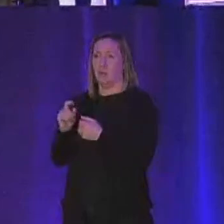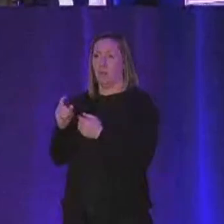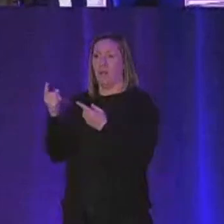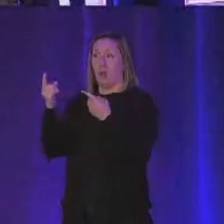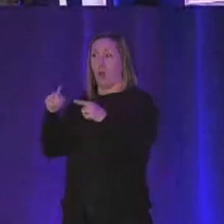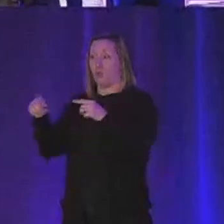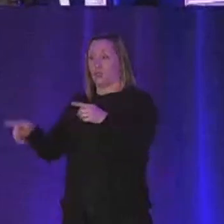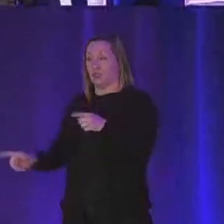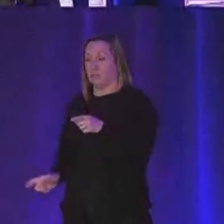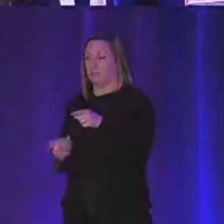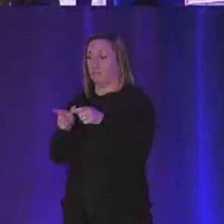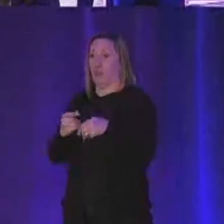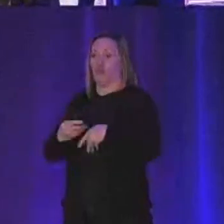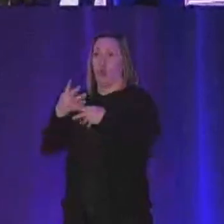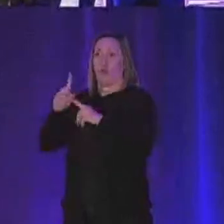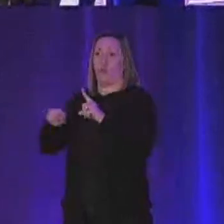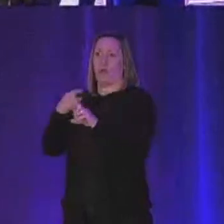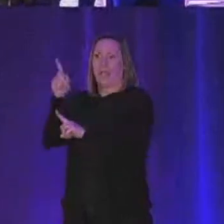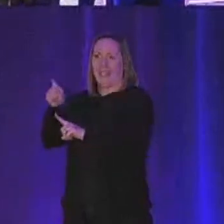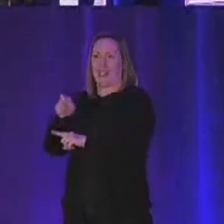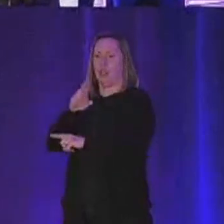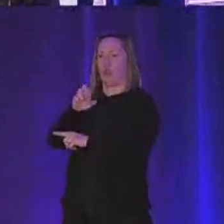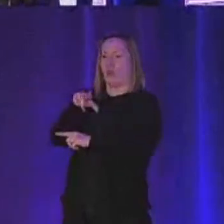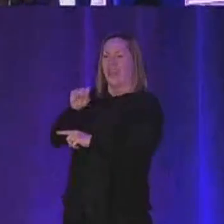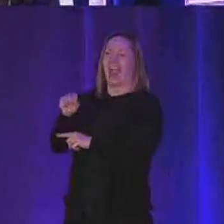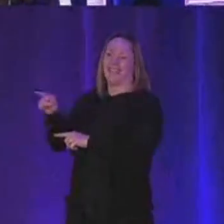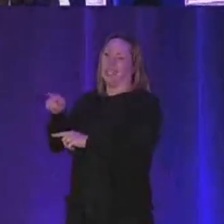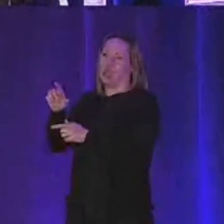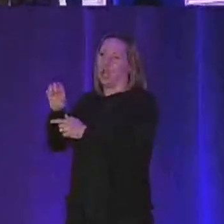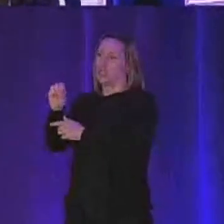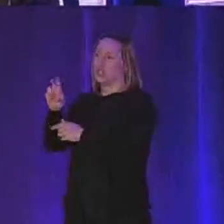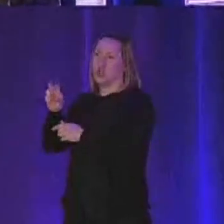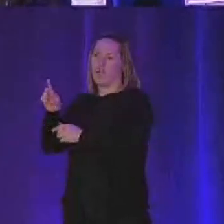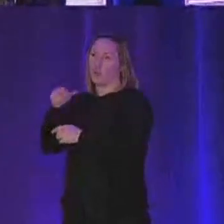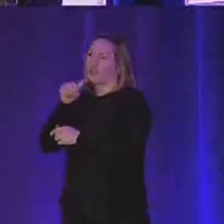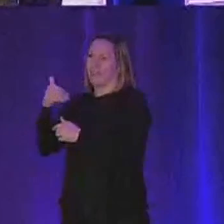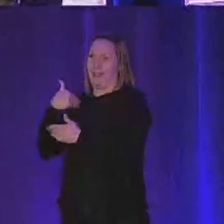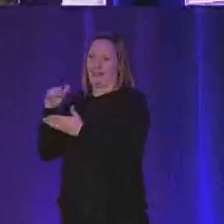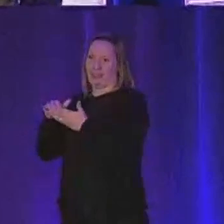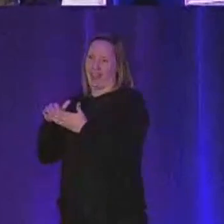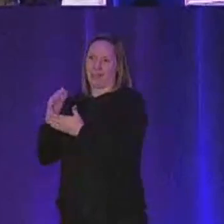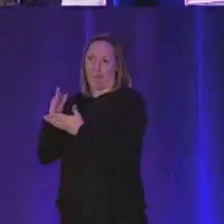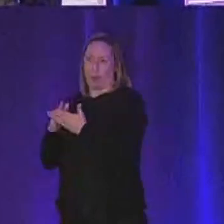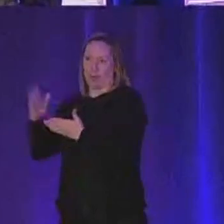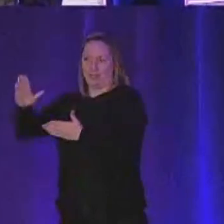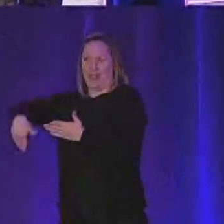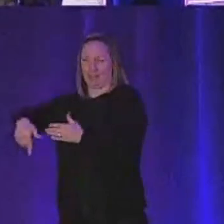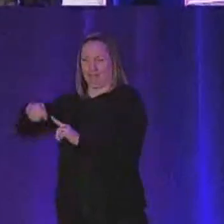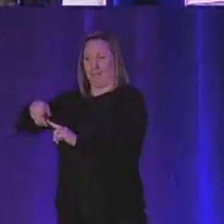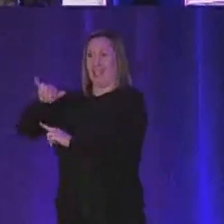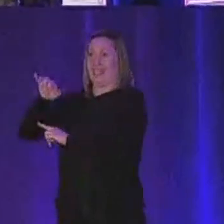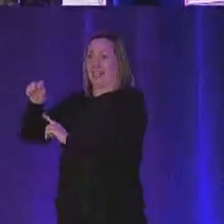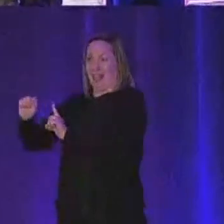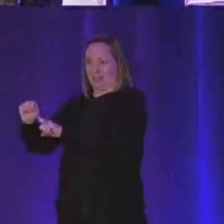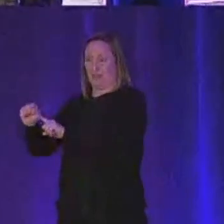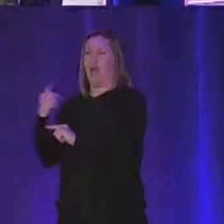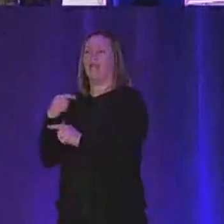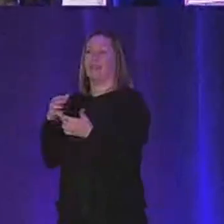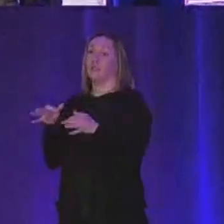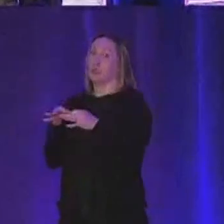it. React Server Components doesn't have this yet being the keyword. I think this is worthy of a lot of